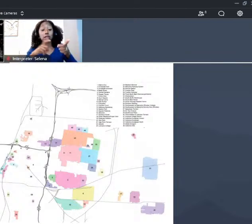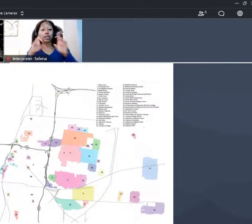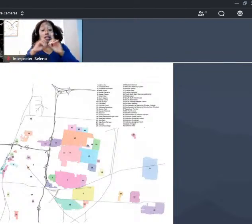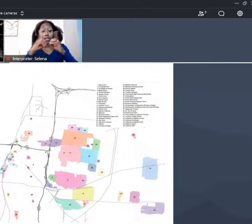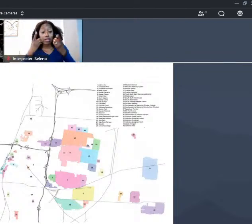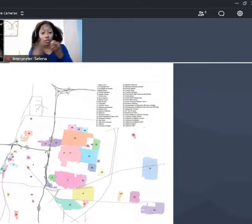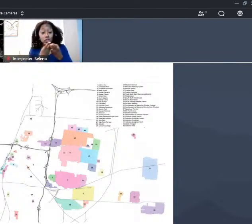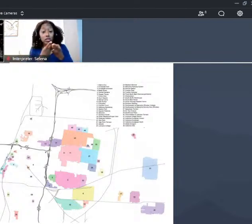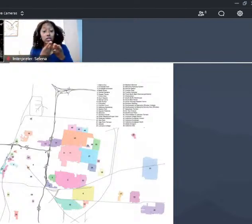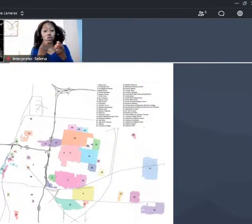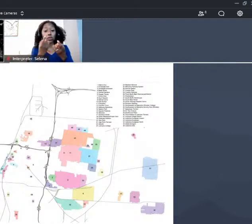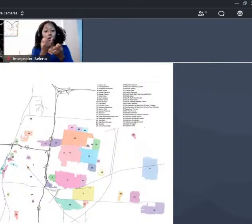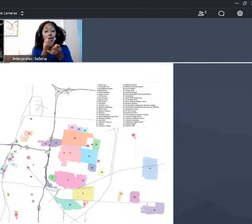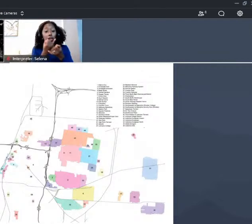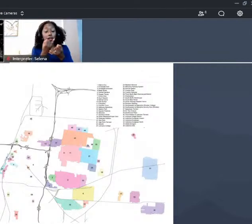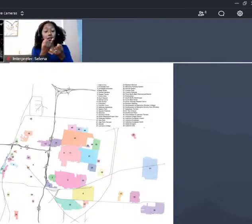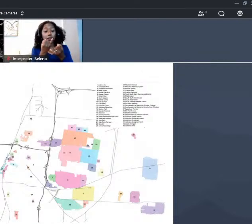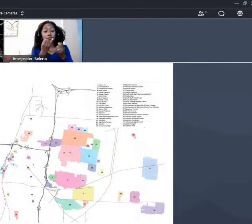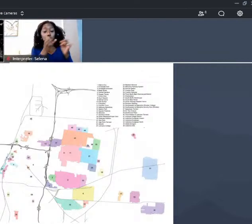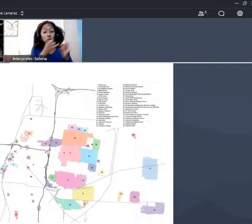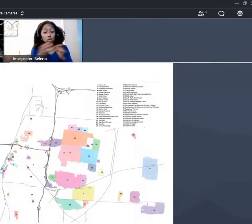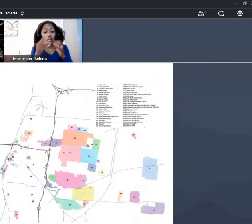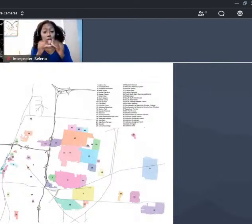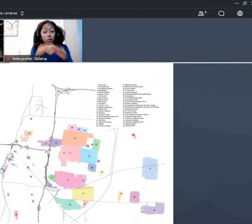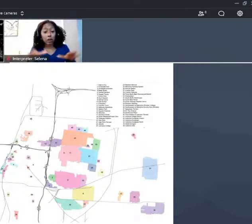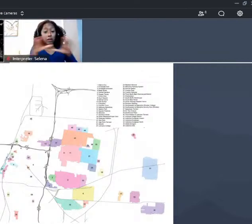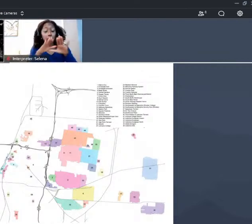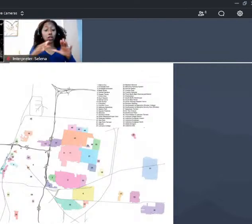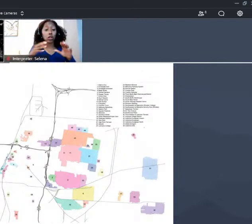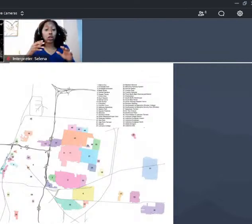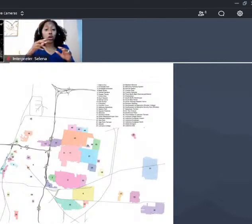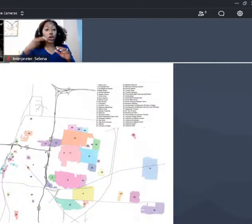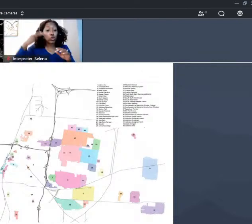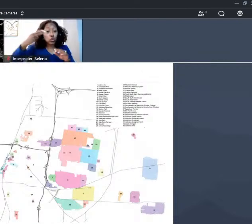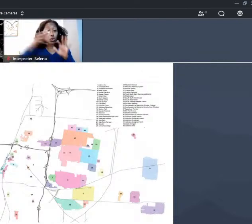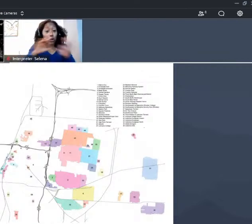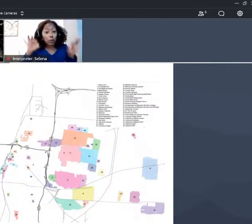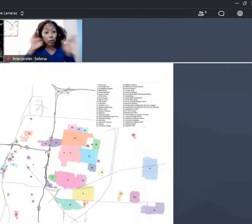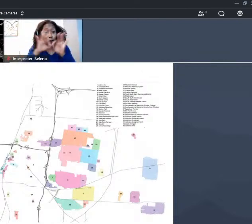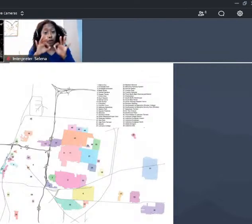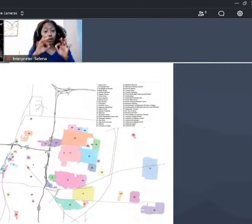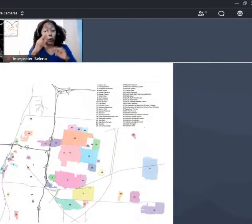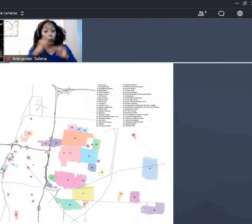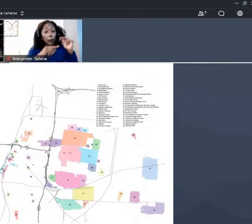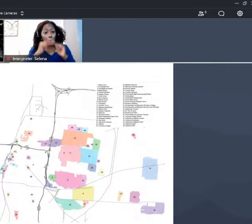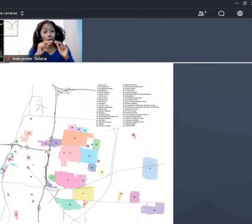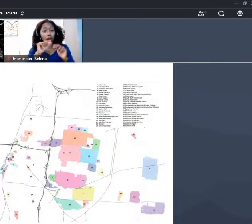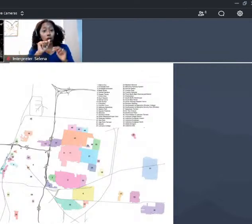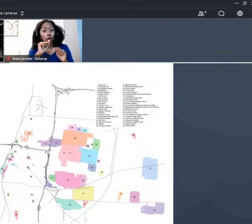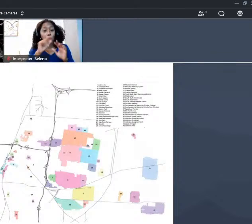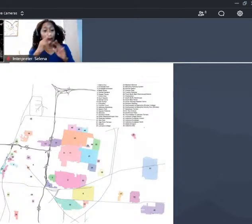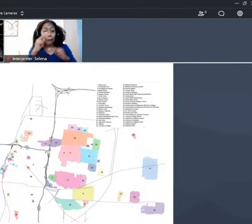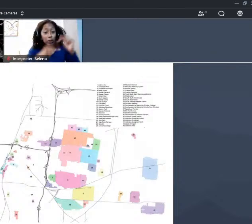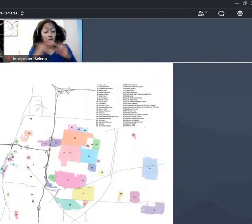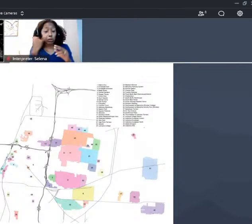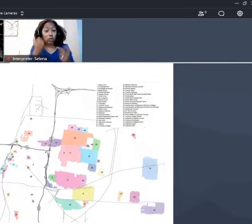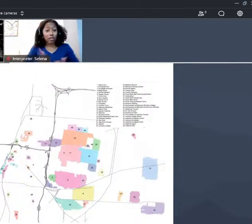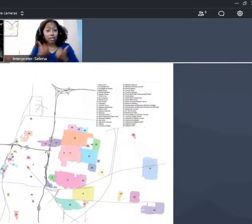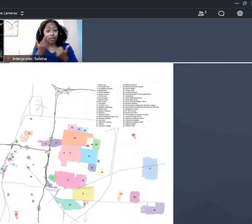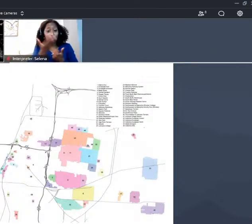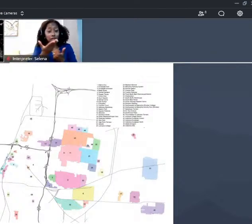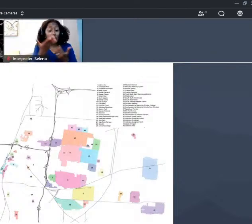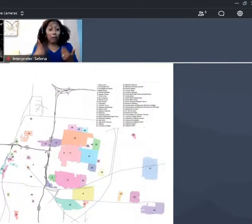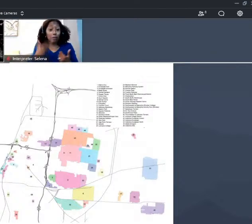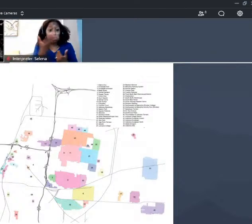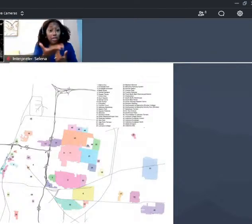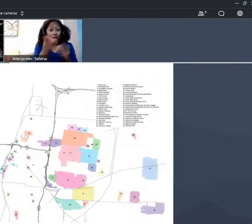individual properties sometimes that are architecturally or historically important. Okay, what happens if I'm in that kind of district? Not a whole